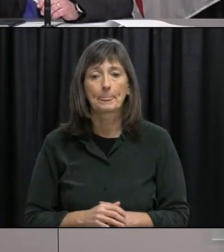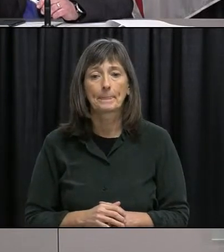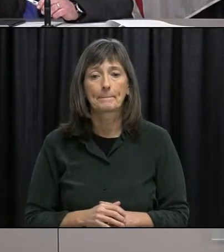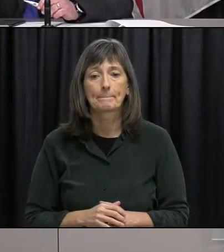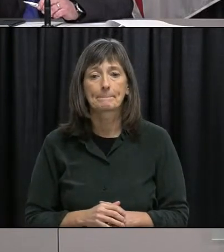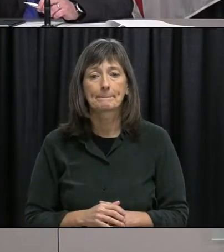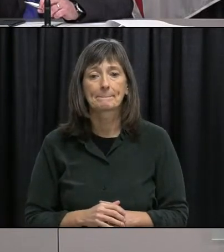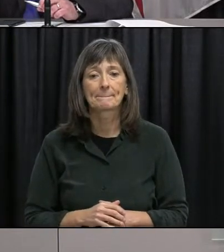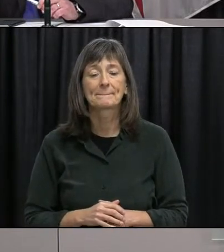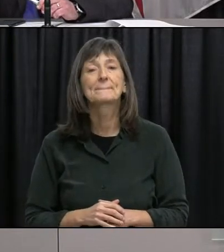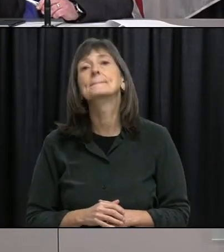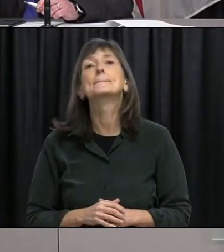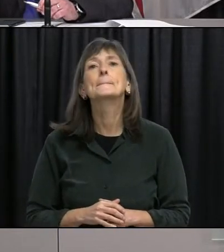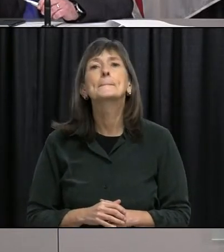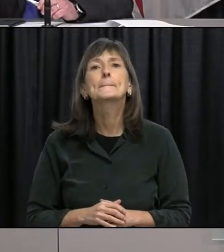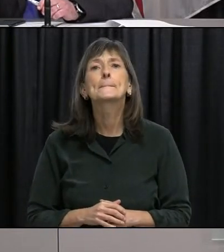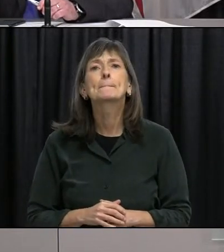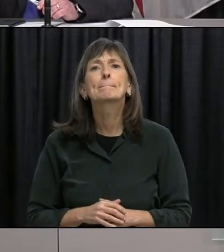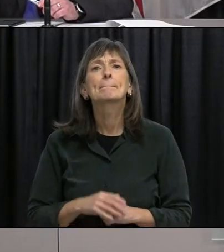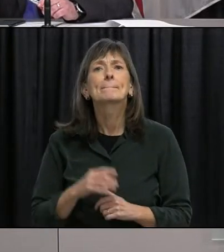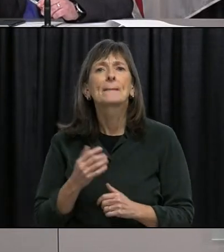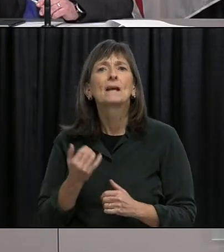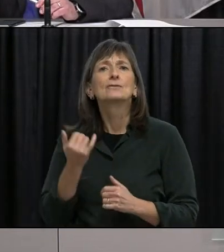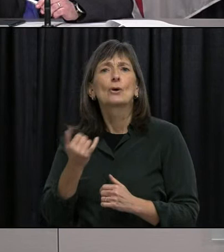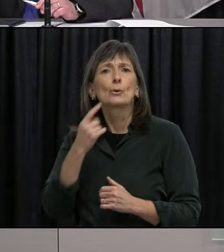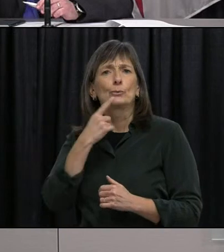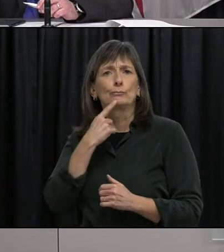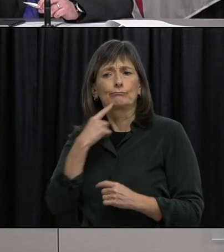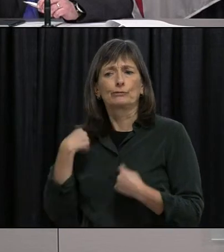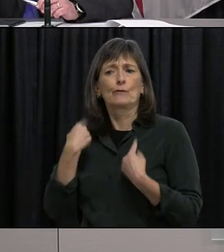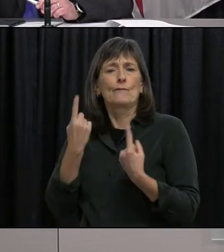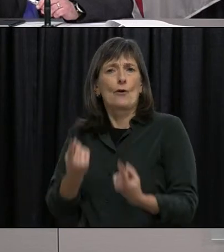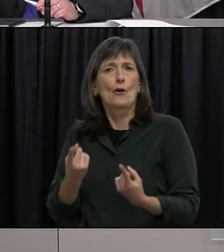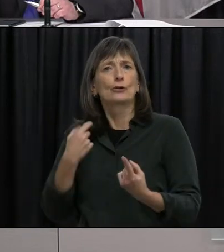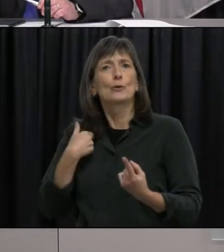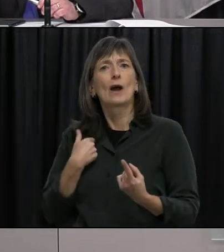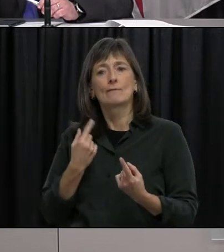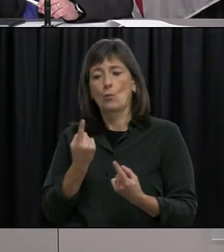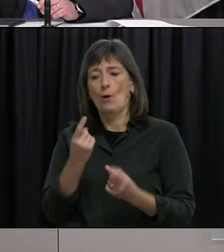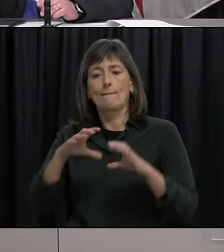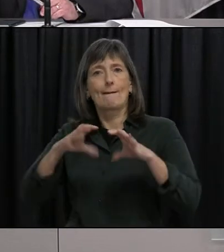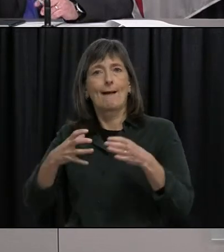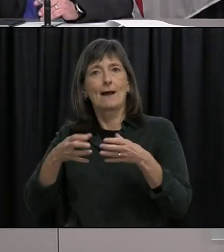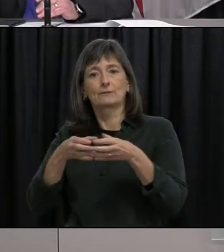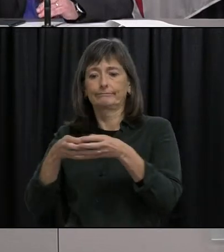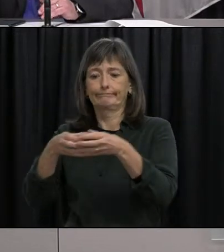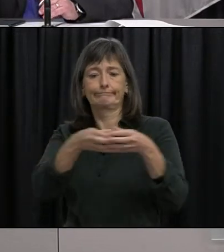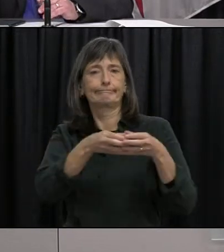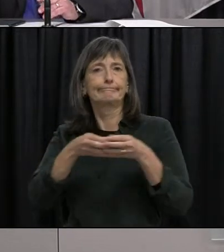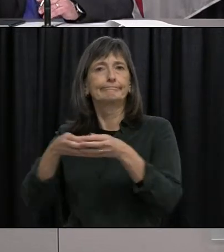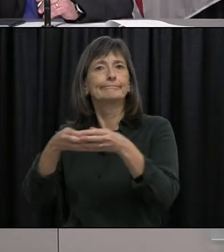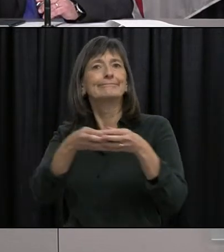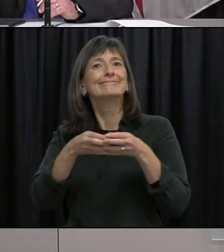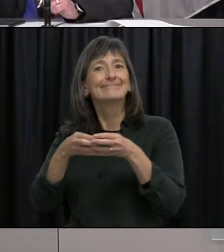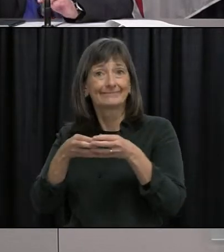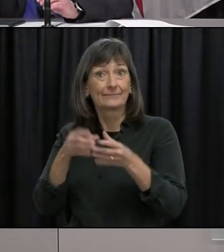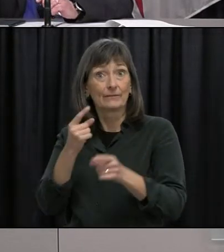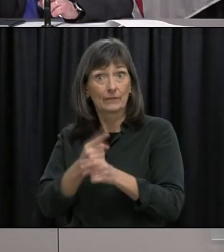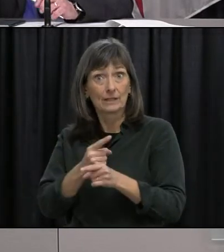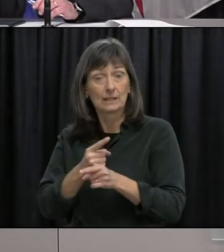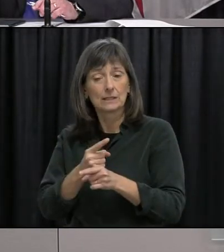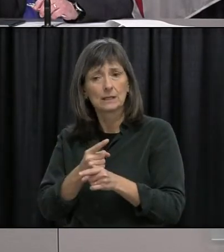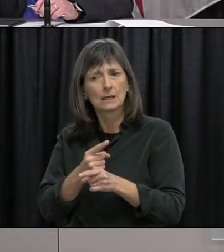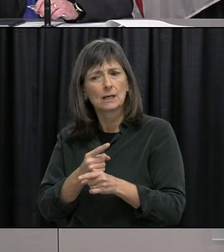all along the strategy is to have students grouped into cohorts so that there's a limited number of contacts in this situation. So can